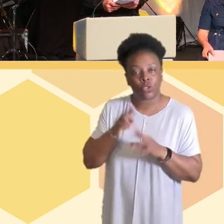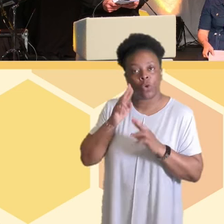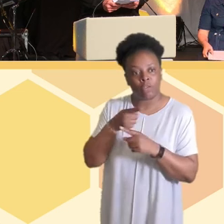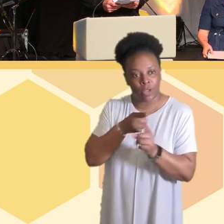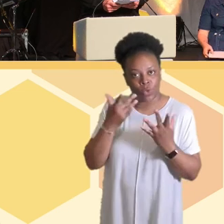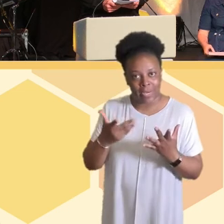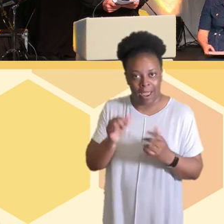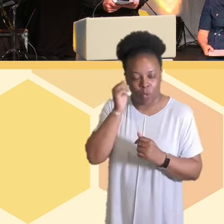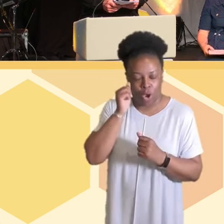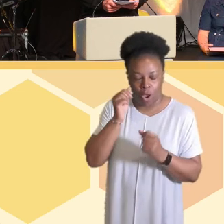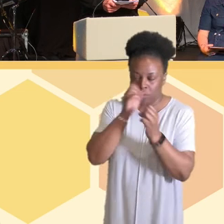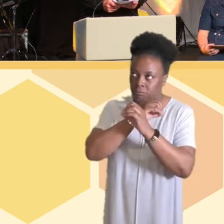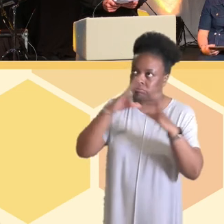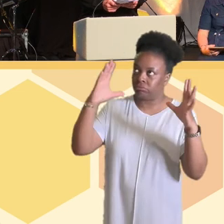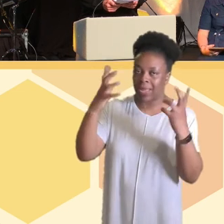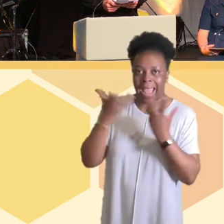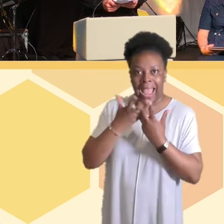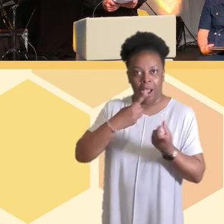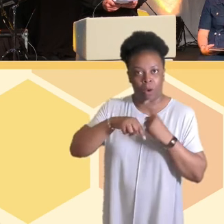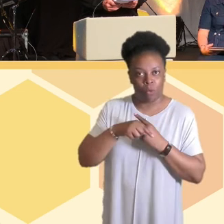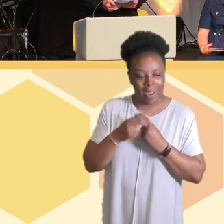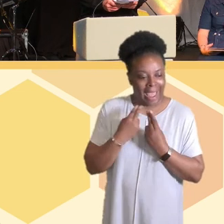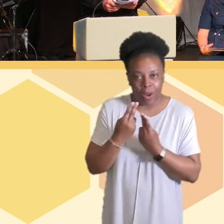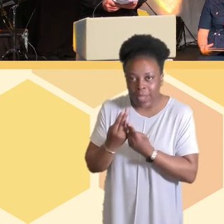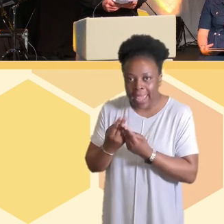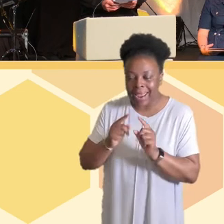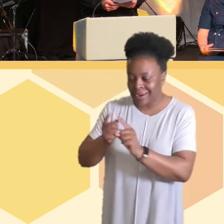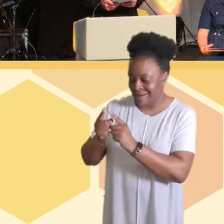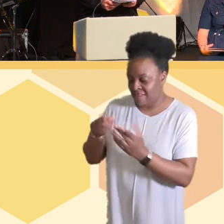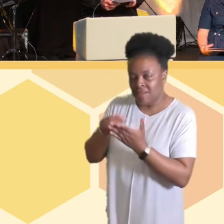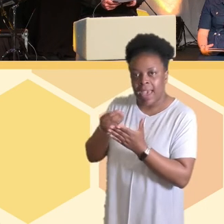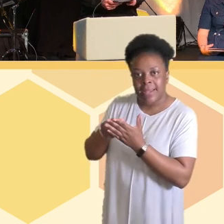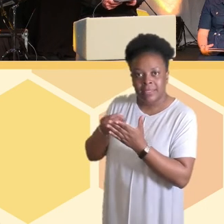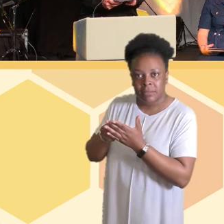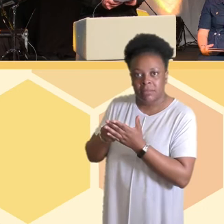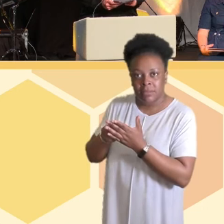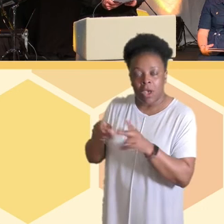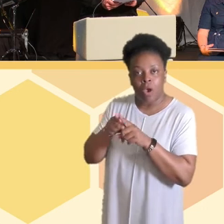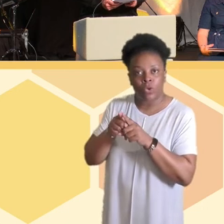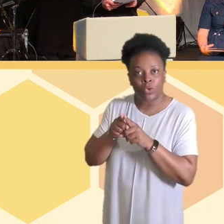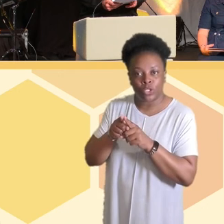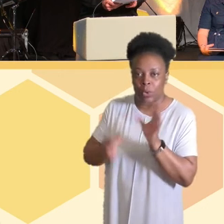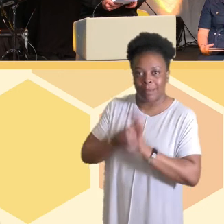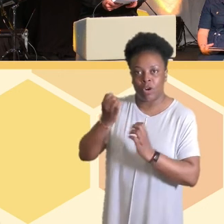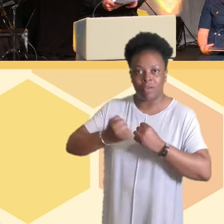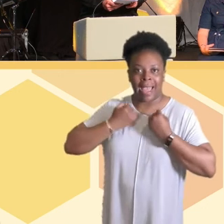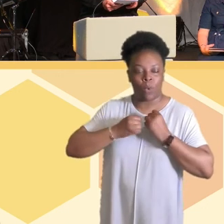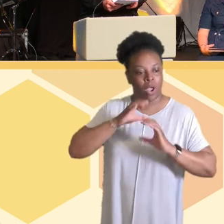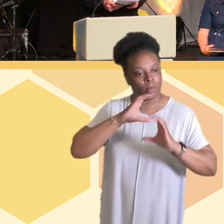home mission monies, which will enable us to communicate better how the funds are used.